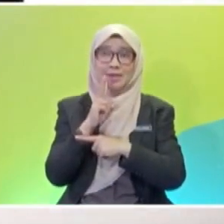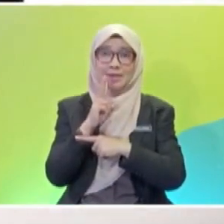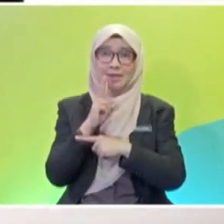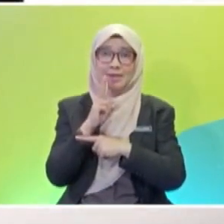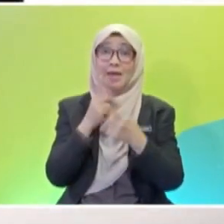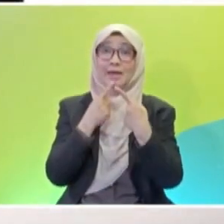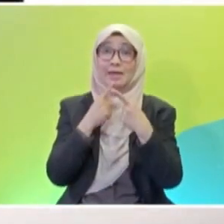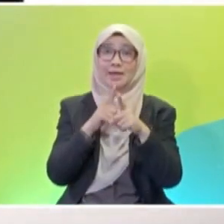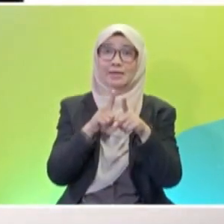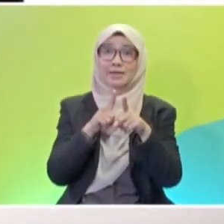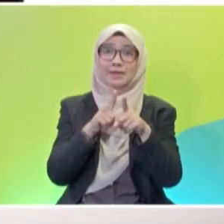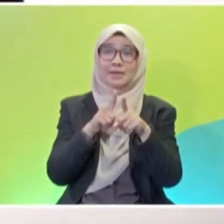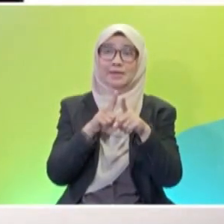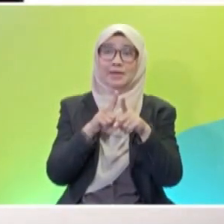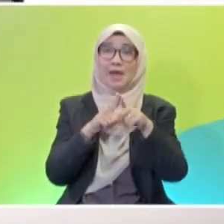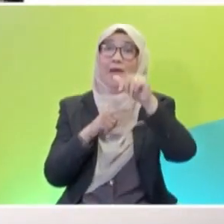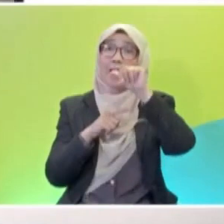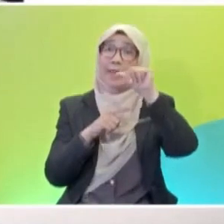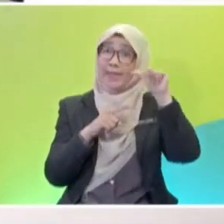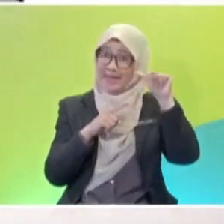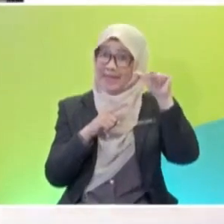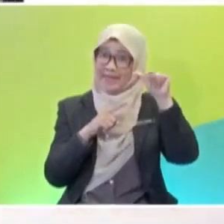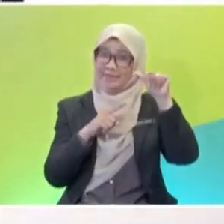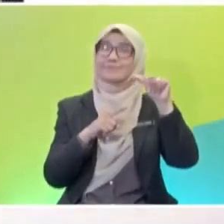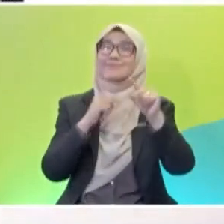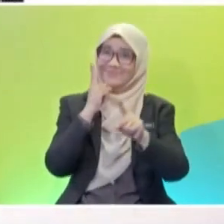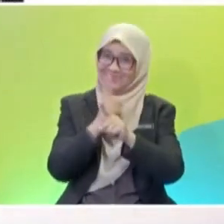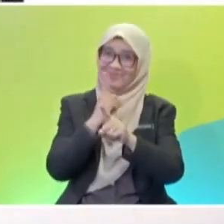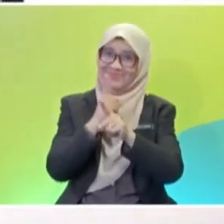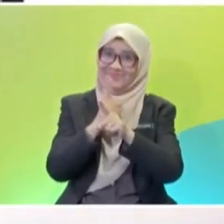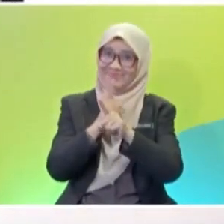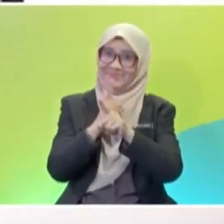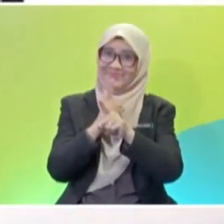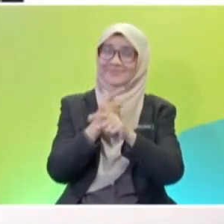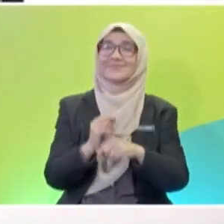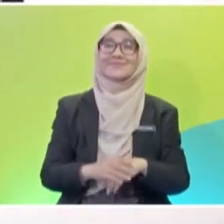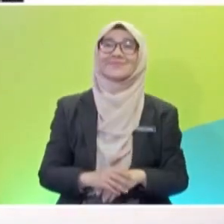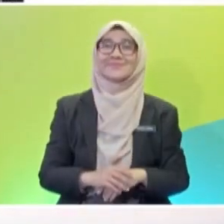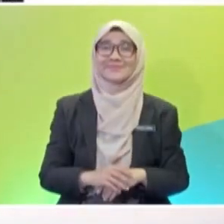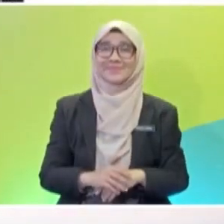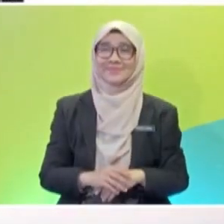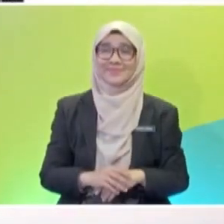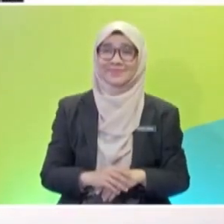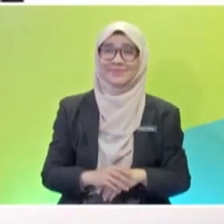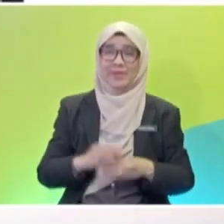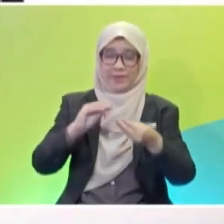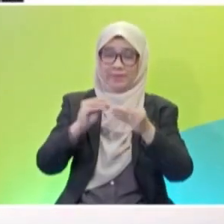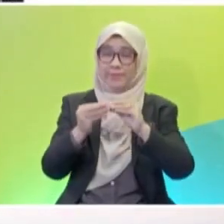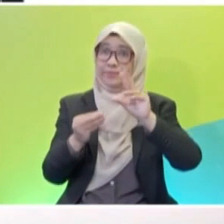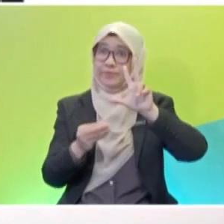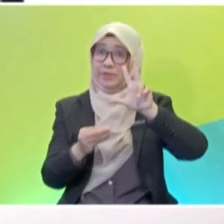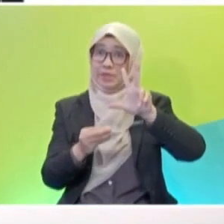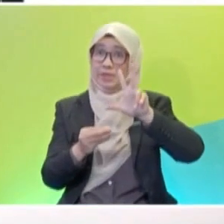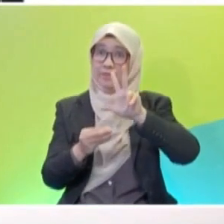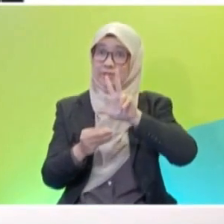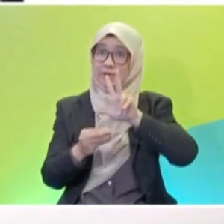What's the answer for number two? A. Yes, correct again. Ding, ding, ding, ding. Okay, let's move on to number three. We're on